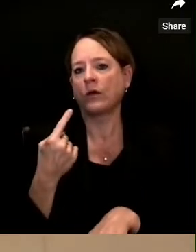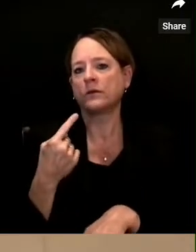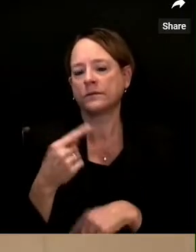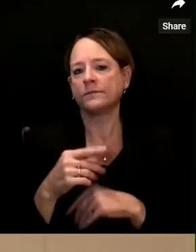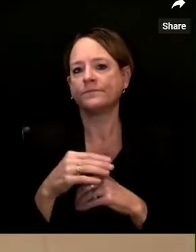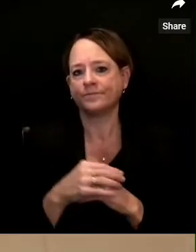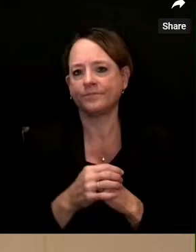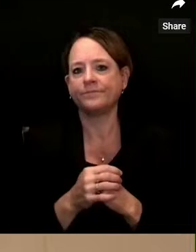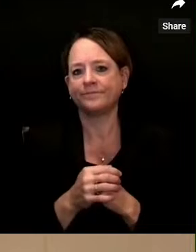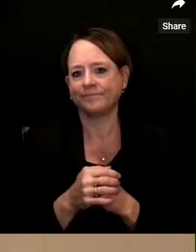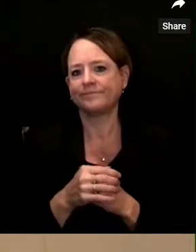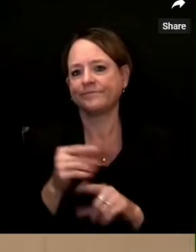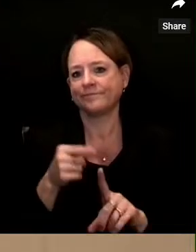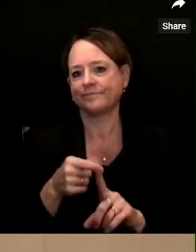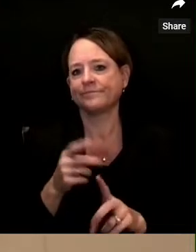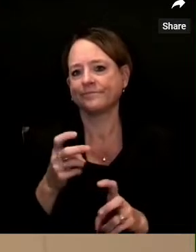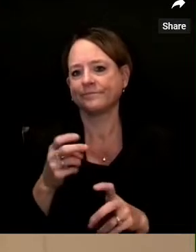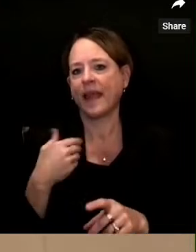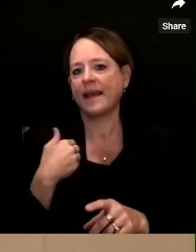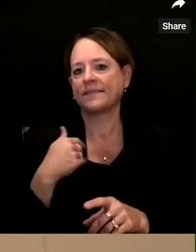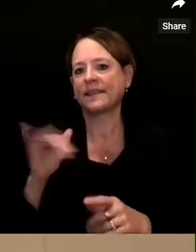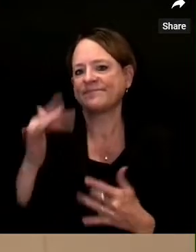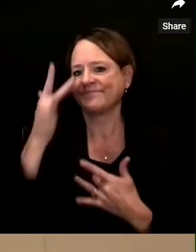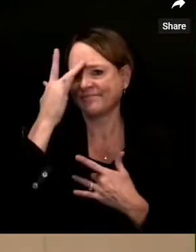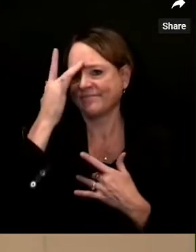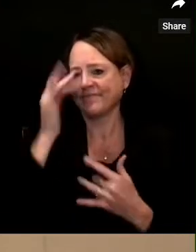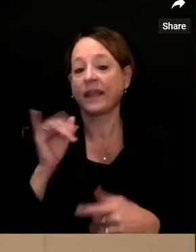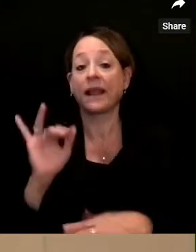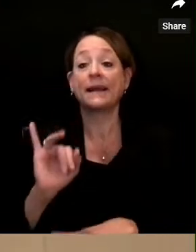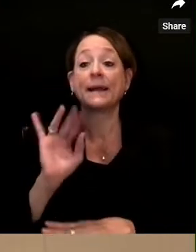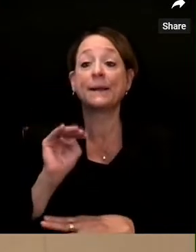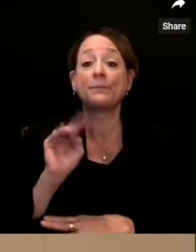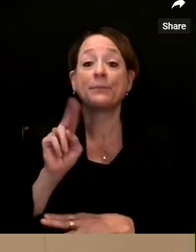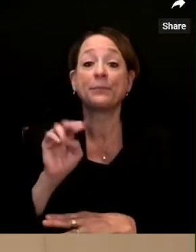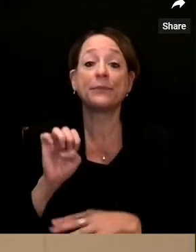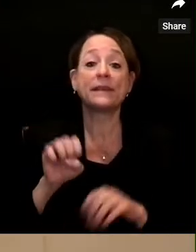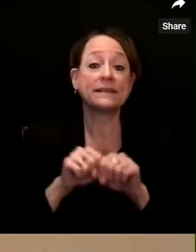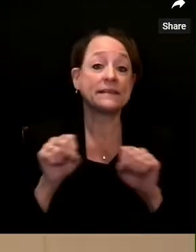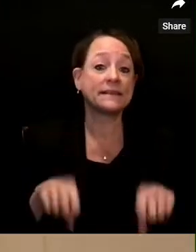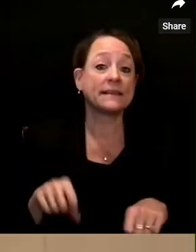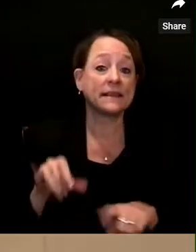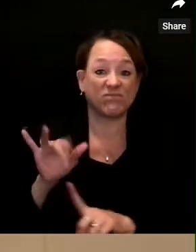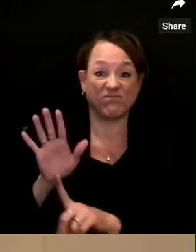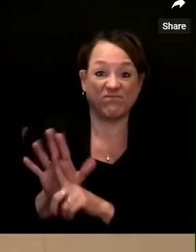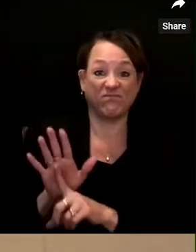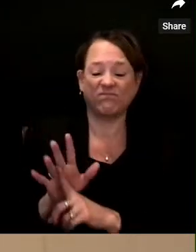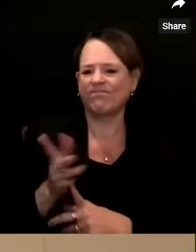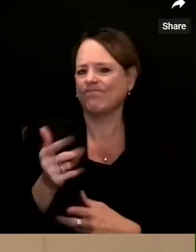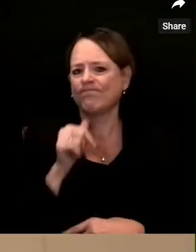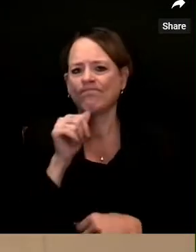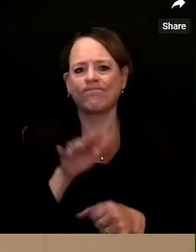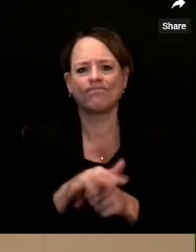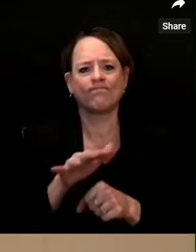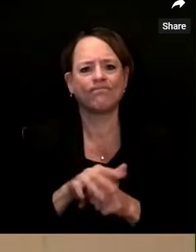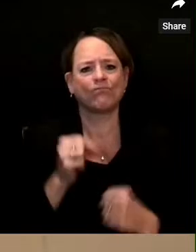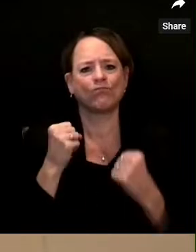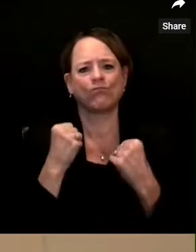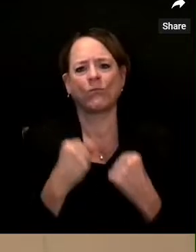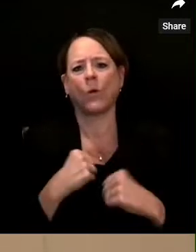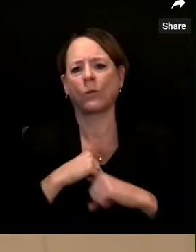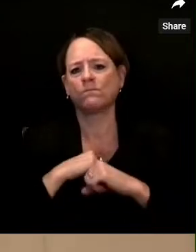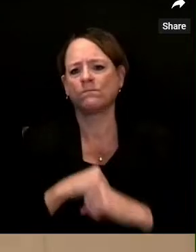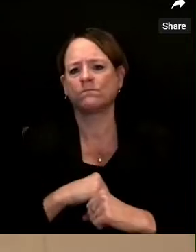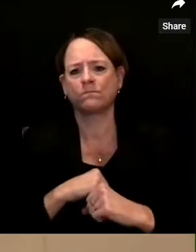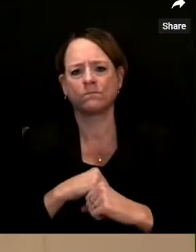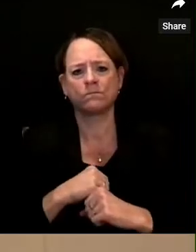response to the infection that can cause symptoms that are non-specific, that are fatigue and mental